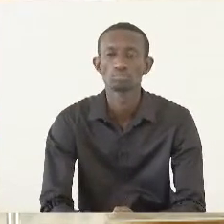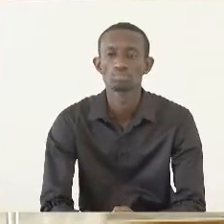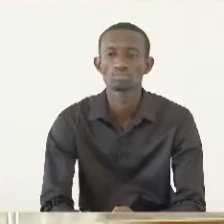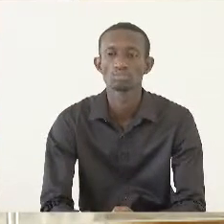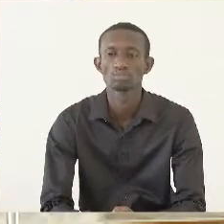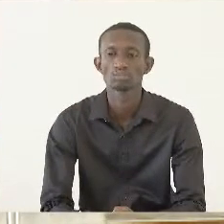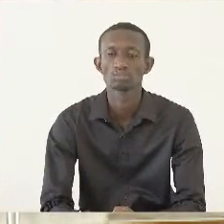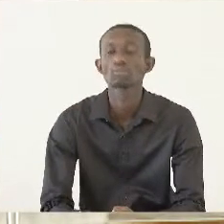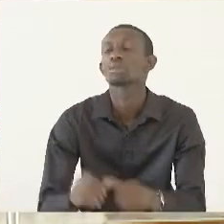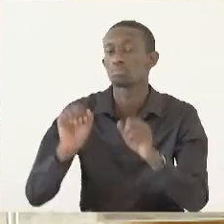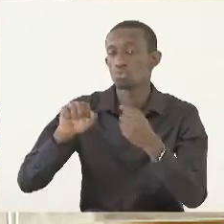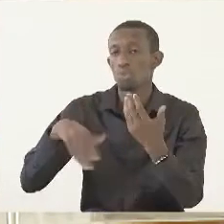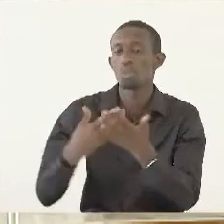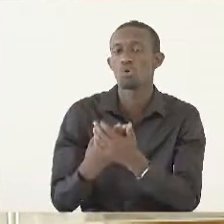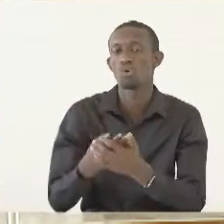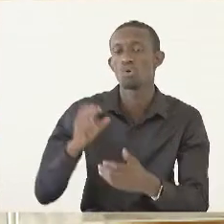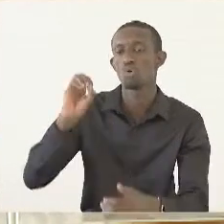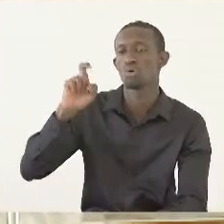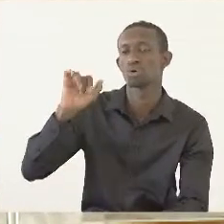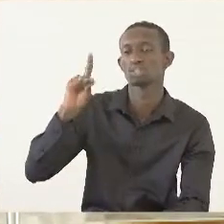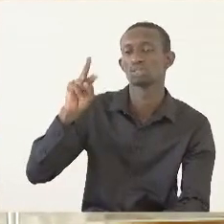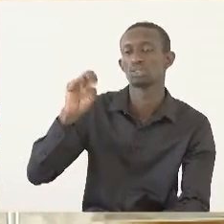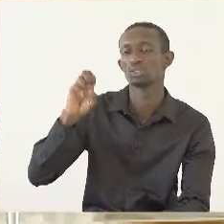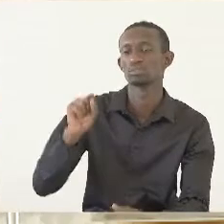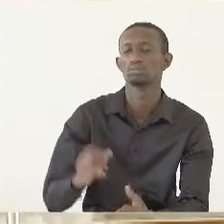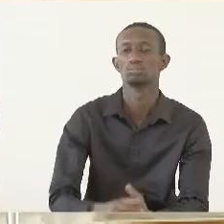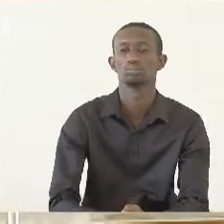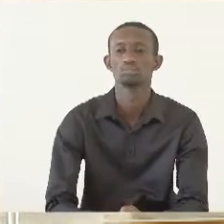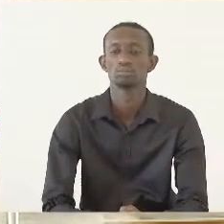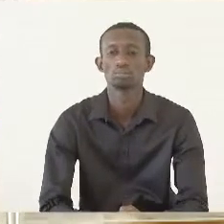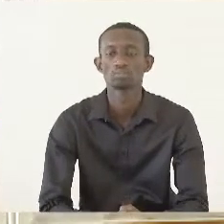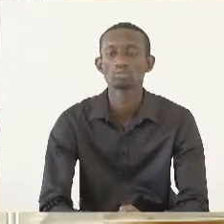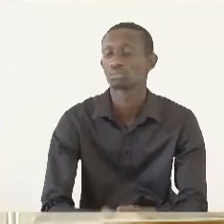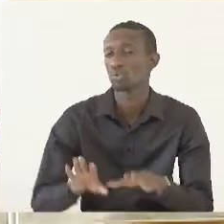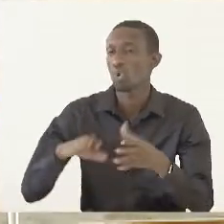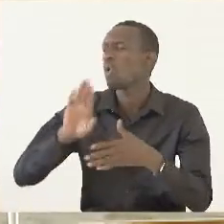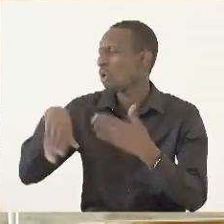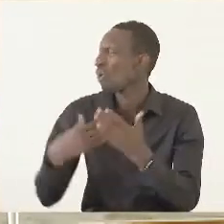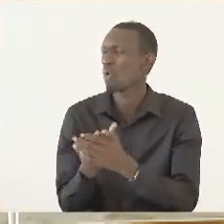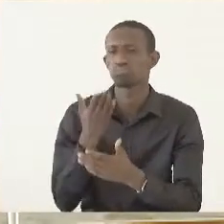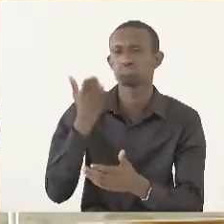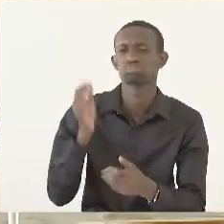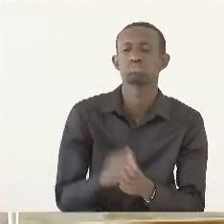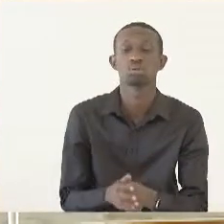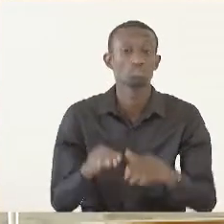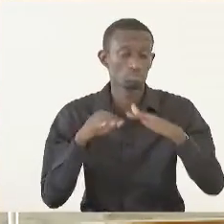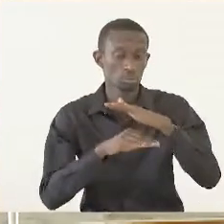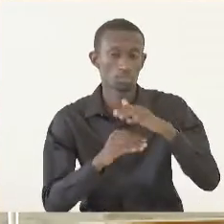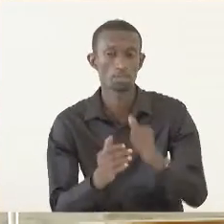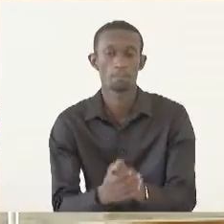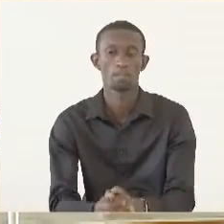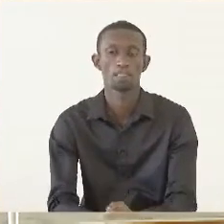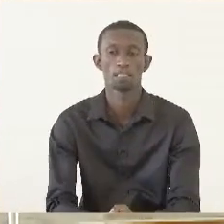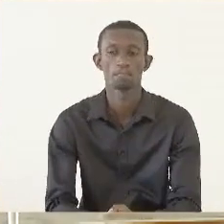Can all be oxidized into benzoic acid. Or this one. Under